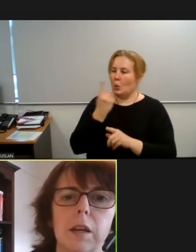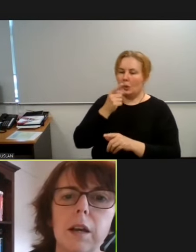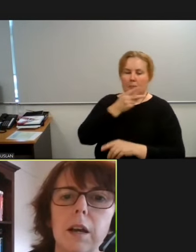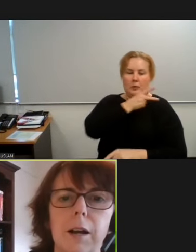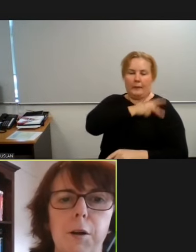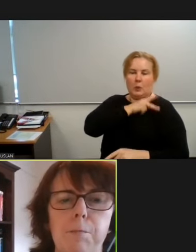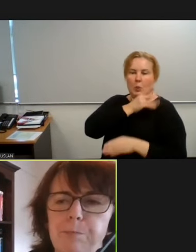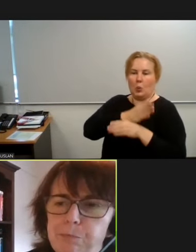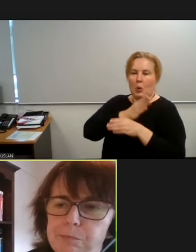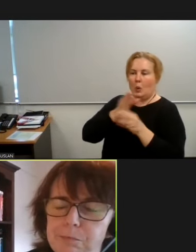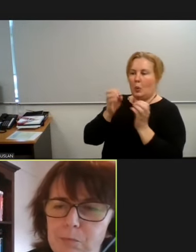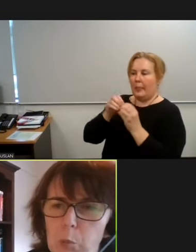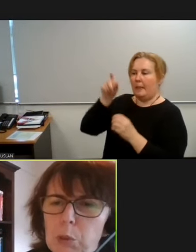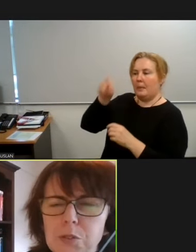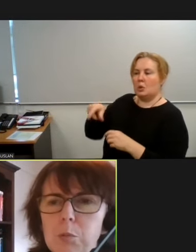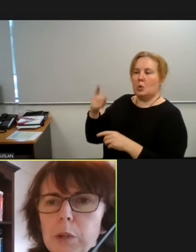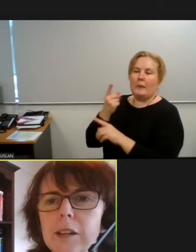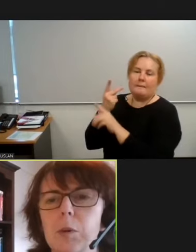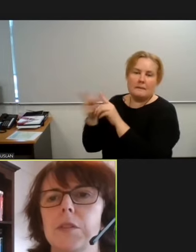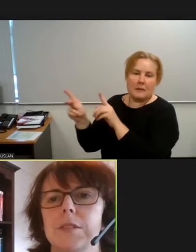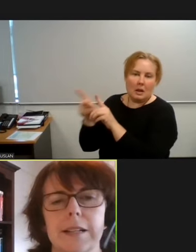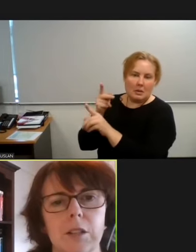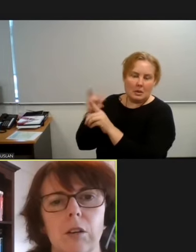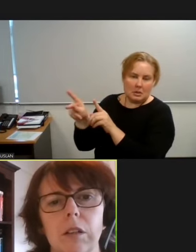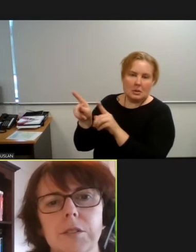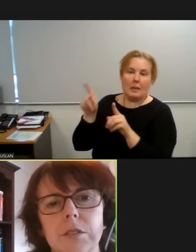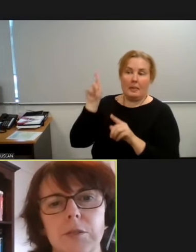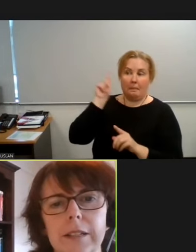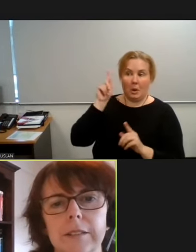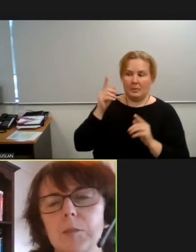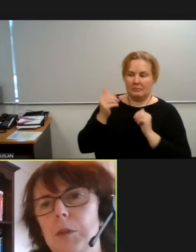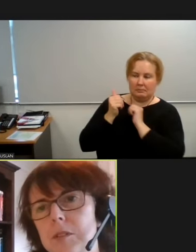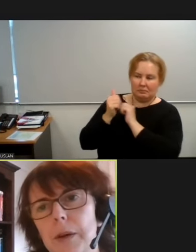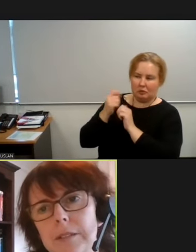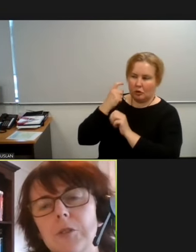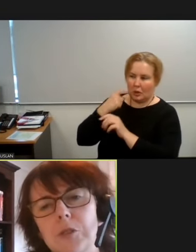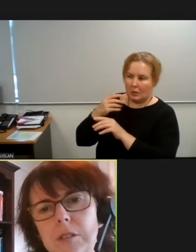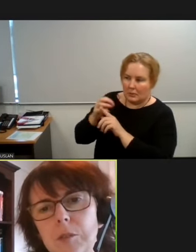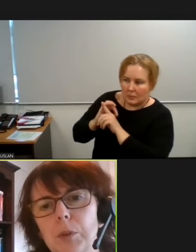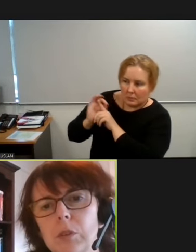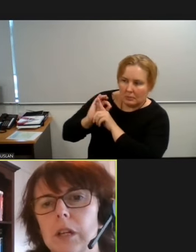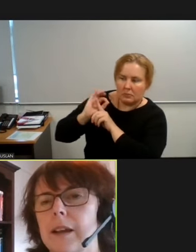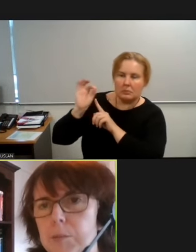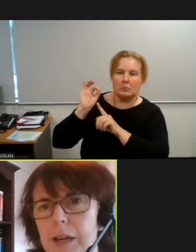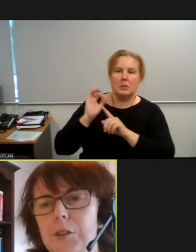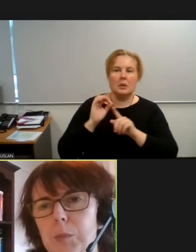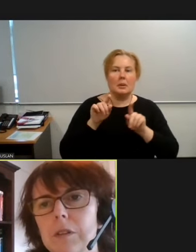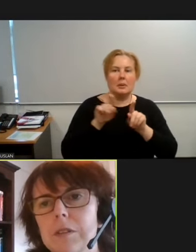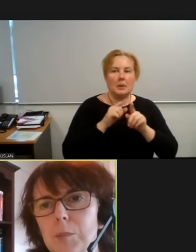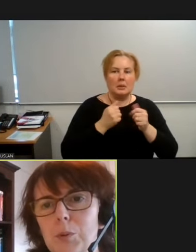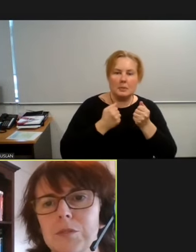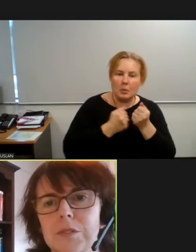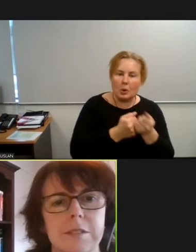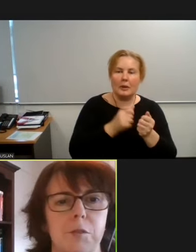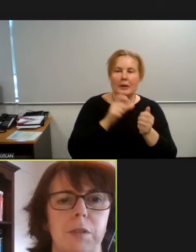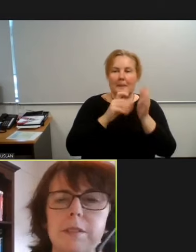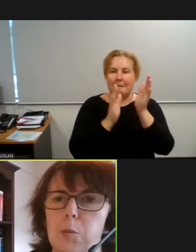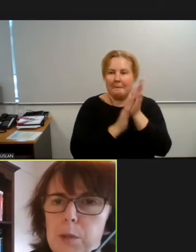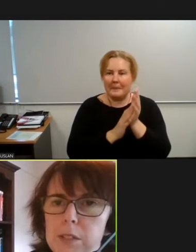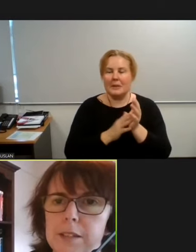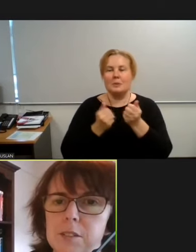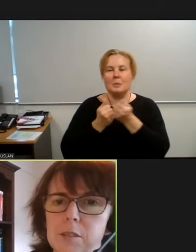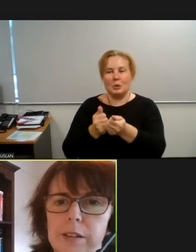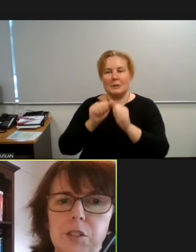moment. We're also working with sector colleagues to strengthen community-based outreach support, our case management support system